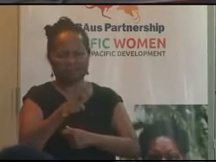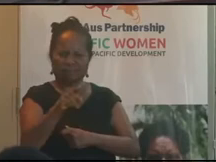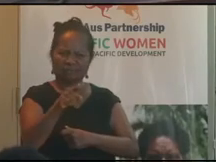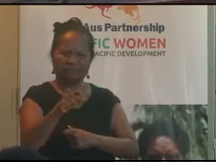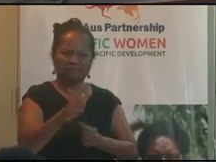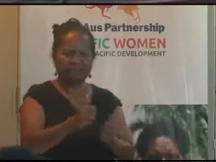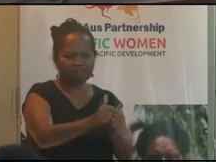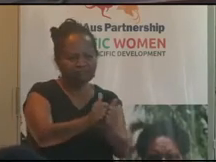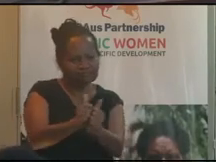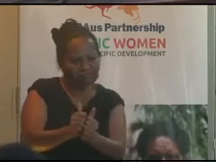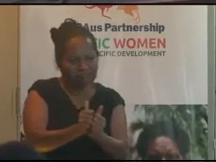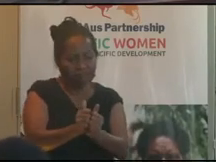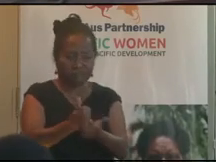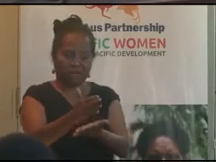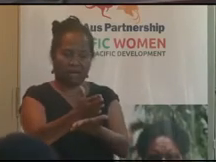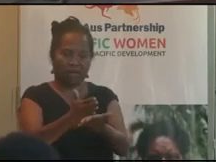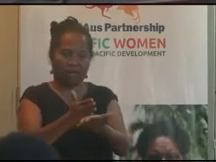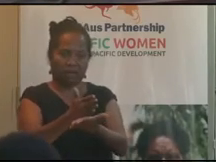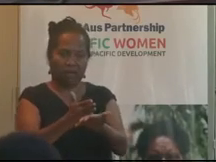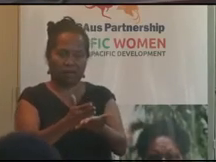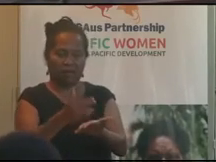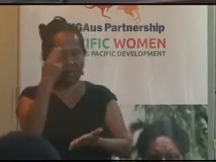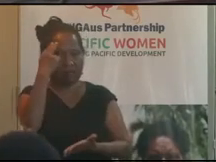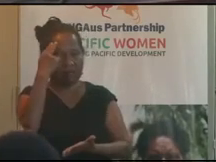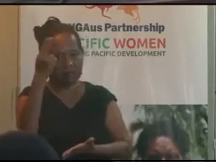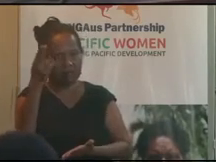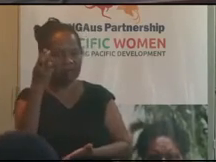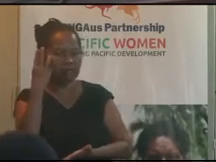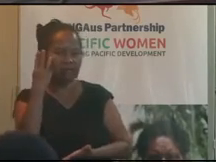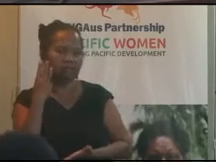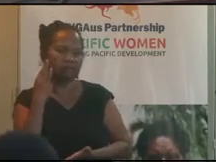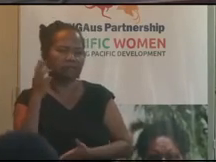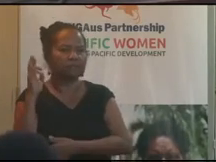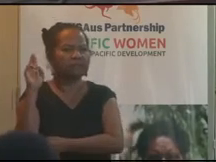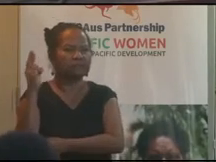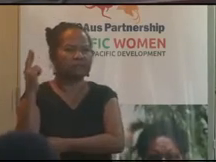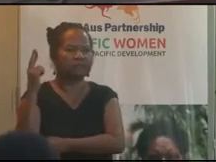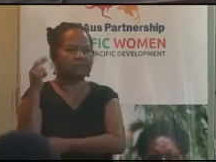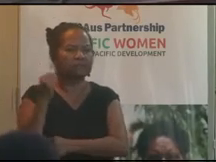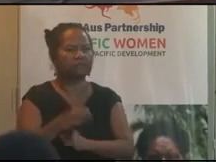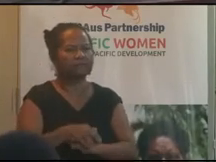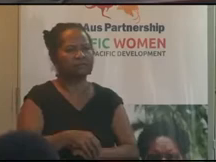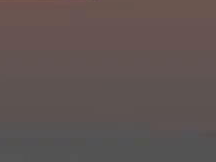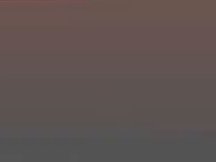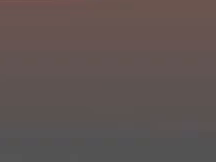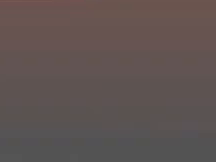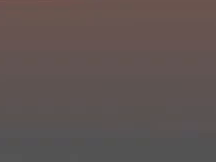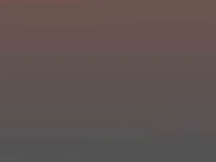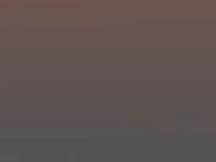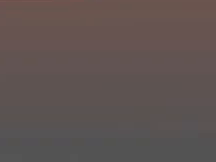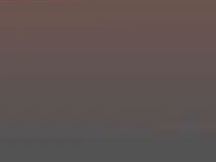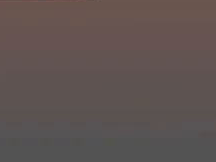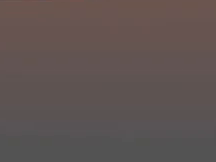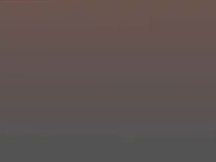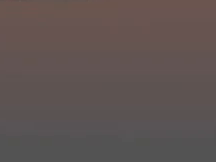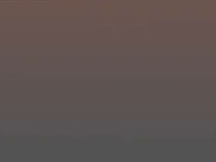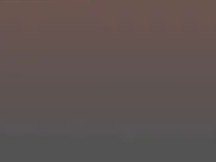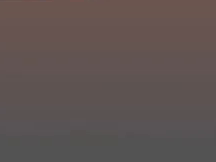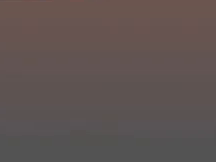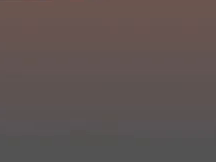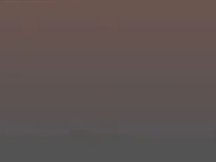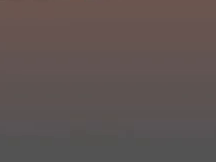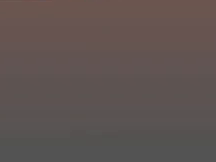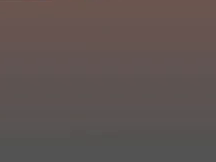unjust for half of our country's population not to be represented in the legislature or the executive government? Dr.